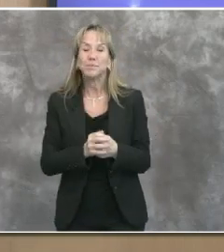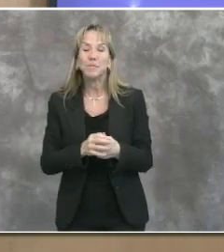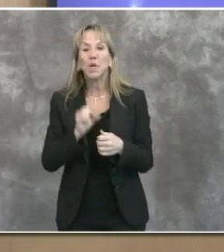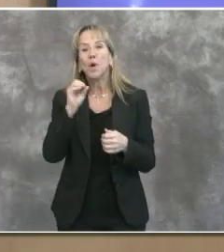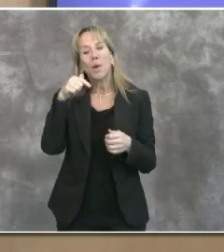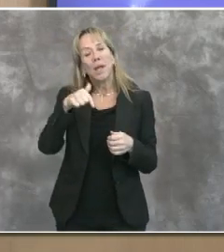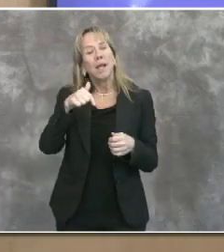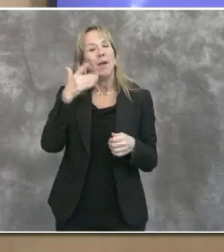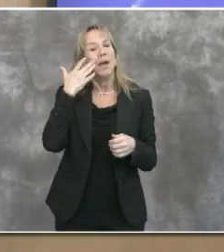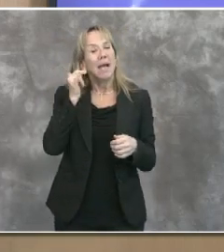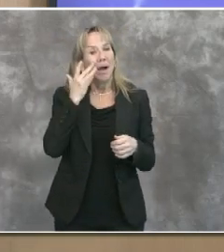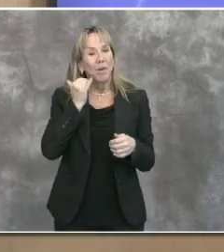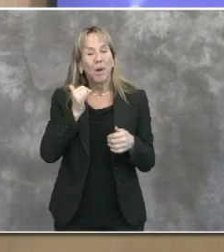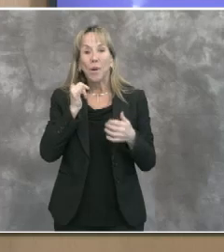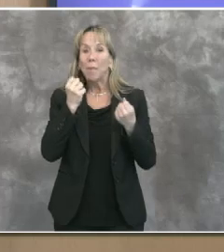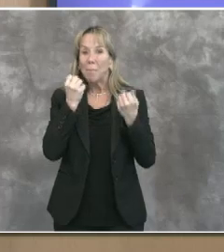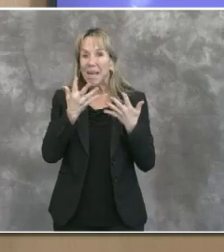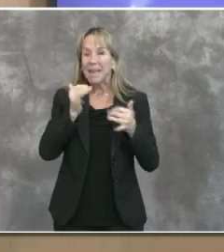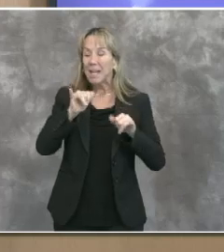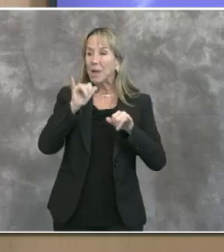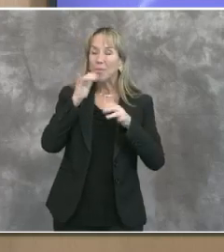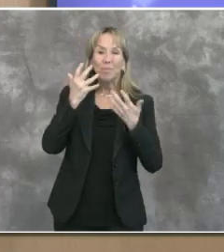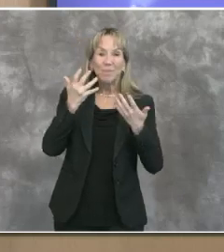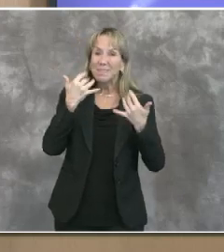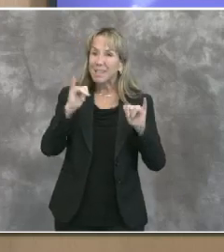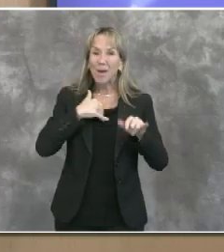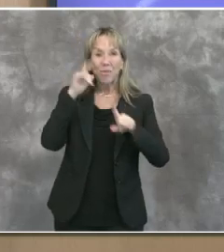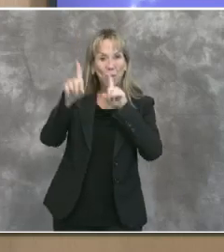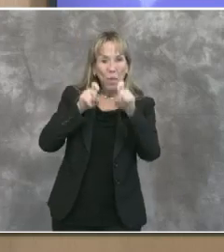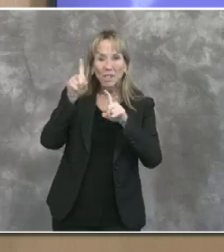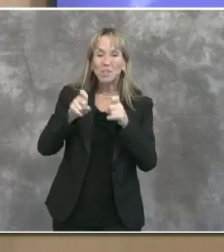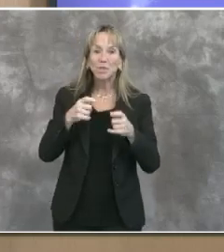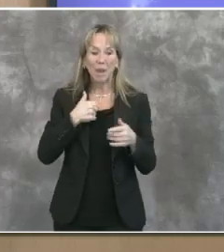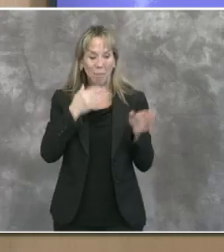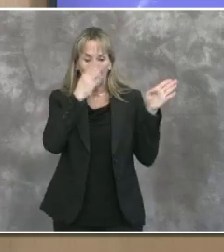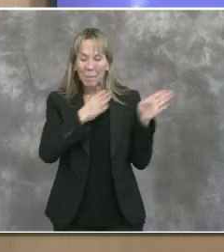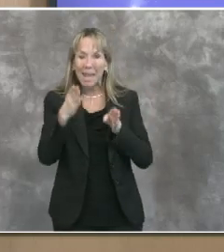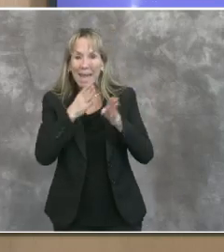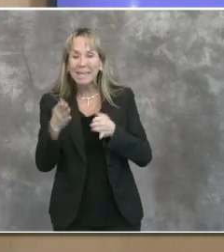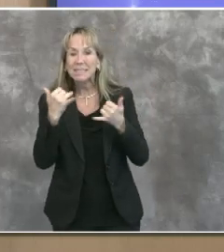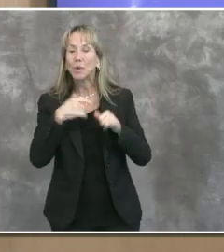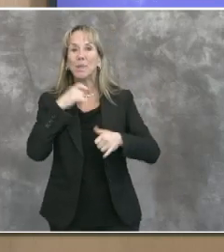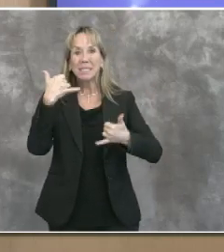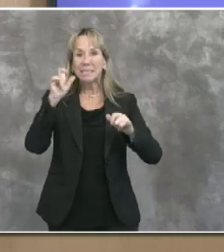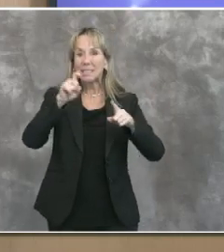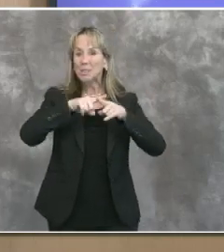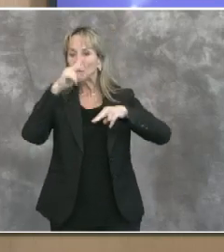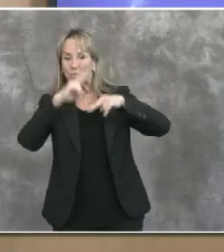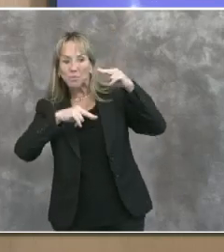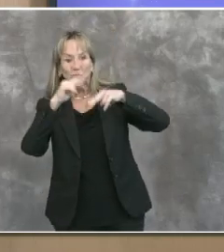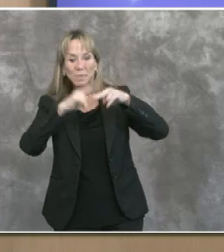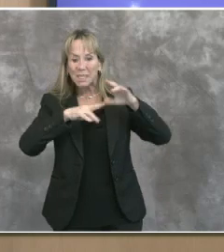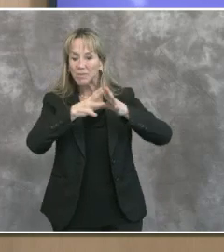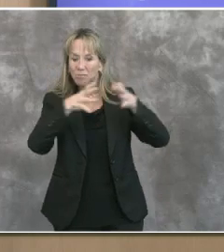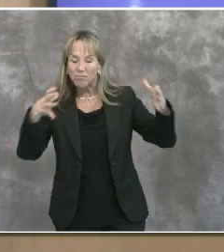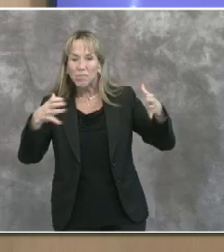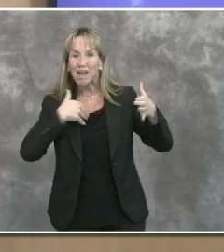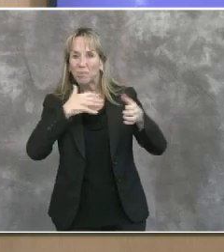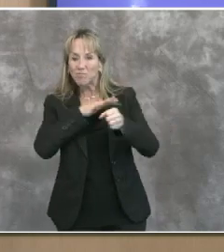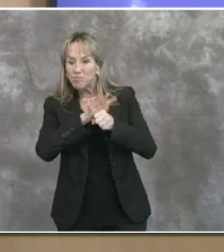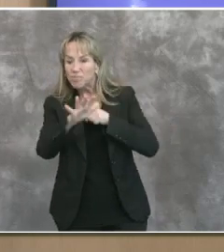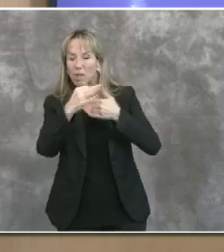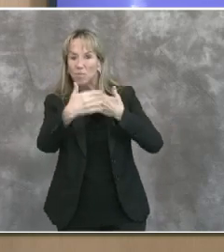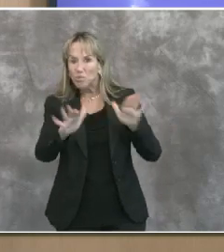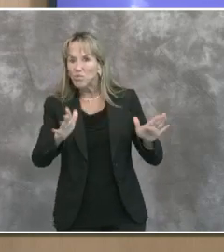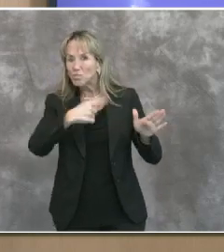the questions that need to be answered, the plans that need to be prepared, the capacity that needs to be built so that we're in a position to